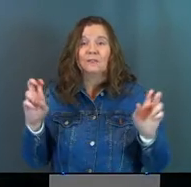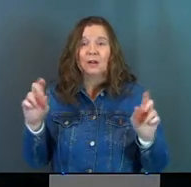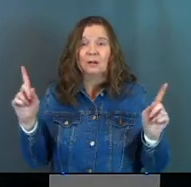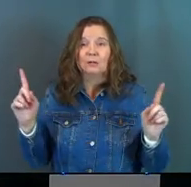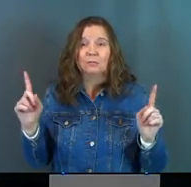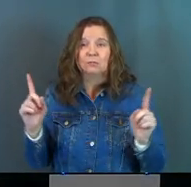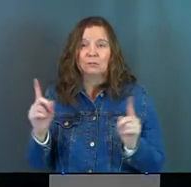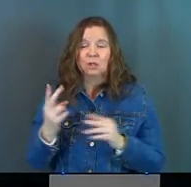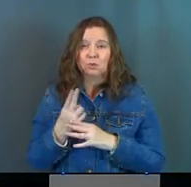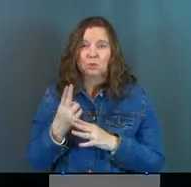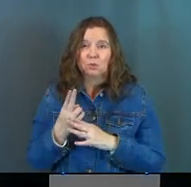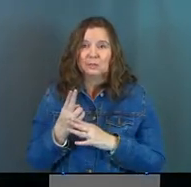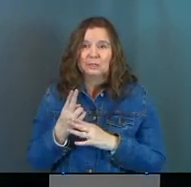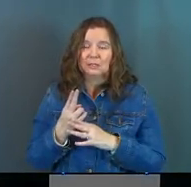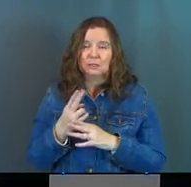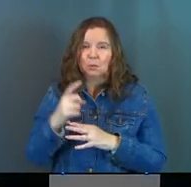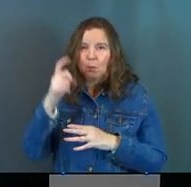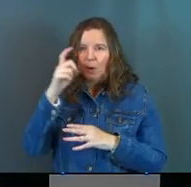phrases very wisely.